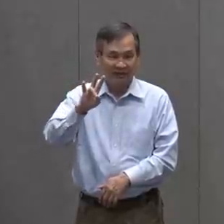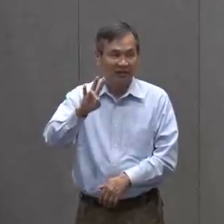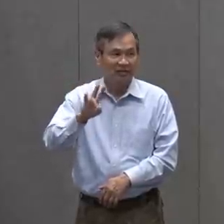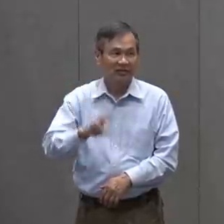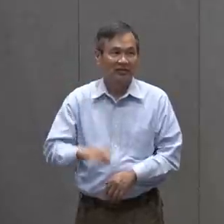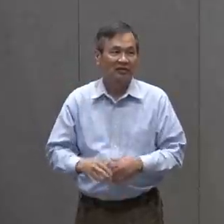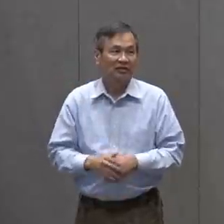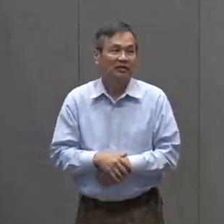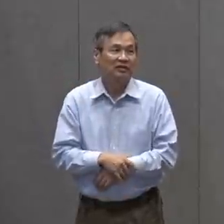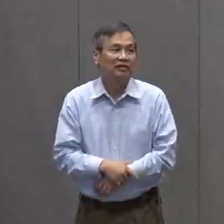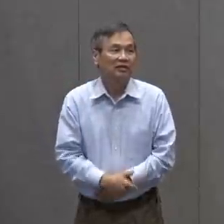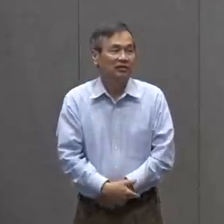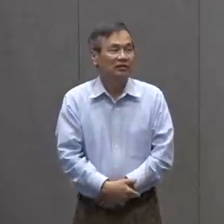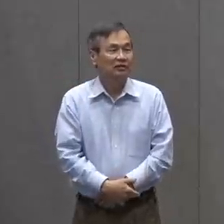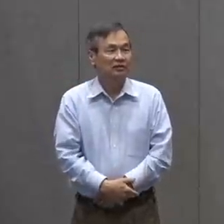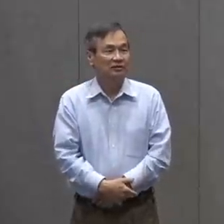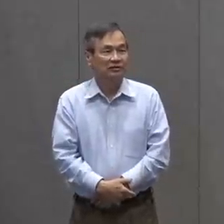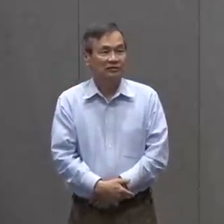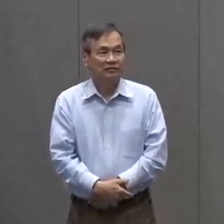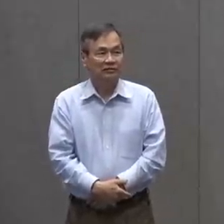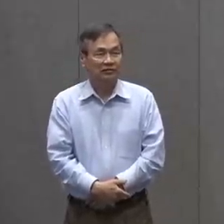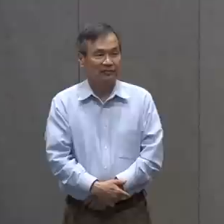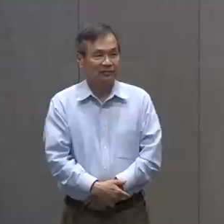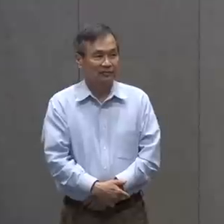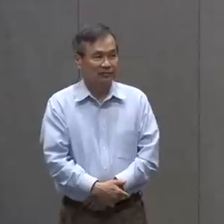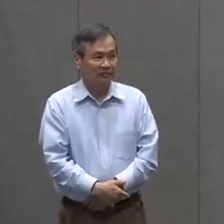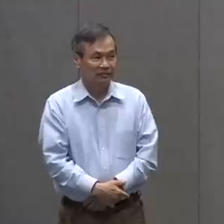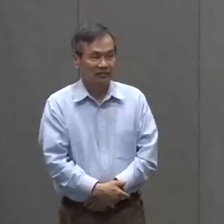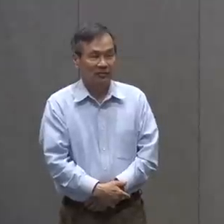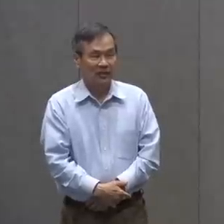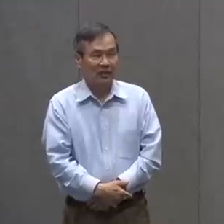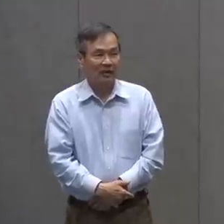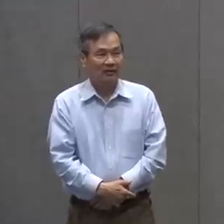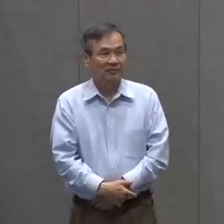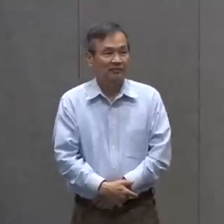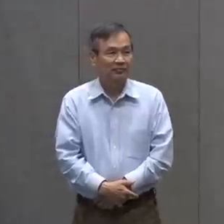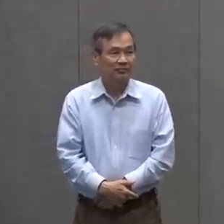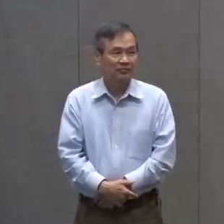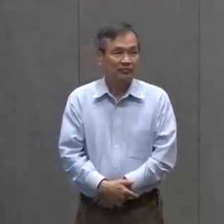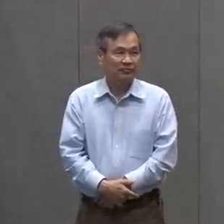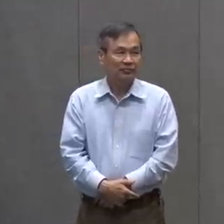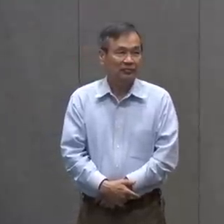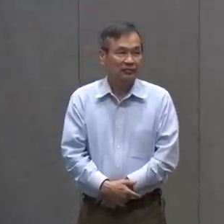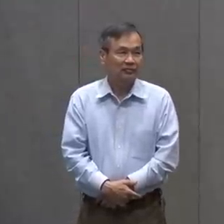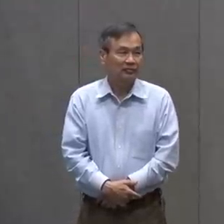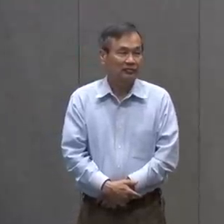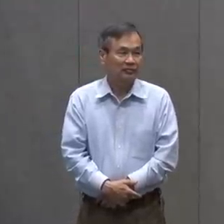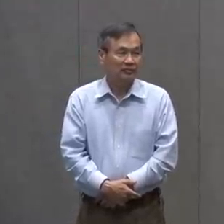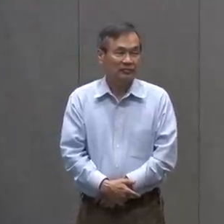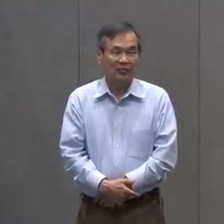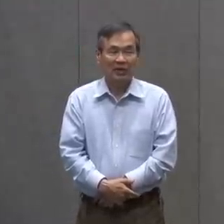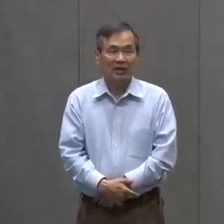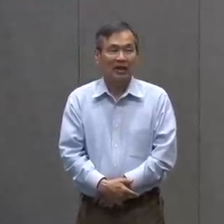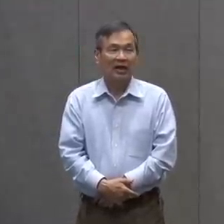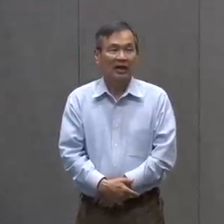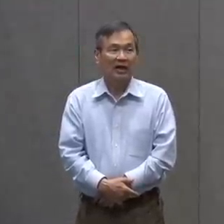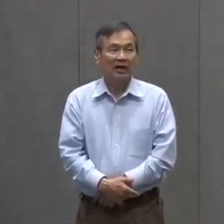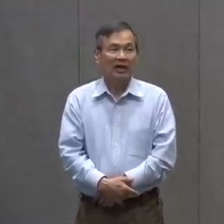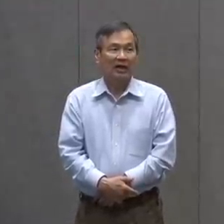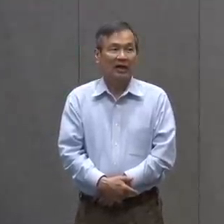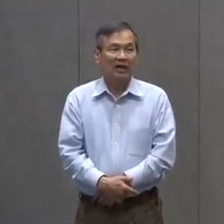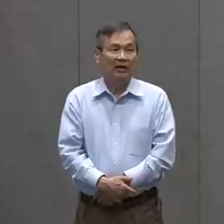4, 5, 6, 7. And I'm going to use her strategy since I did like that. Okay. That's what I'm thinking here. Let's see. 5.